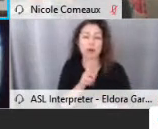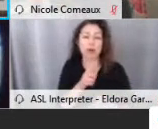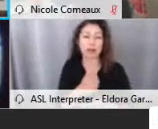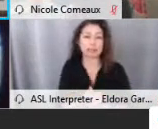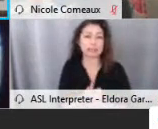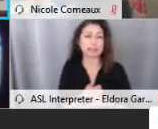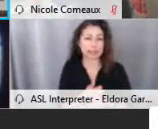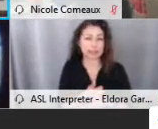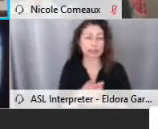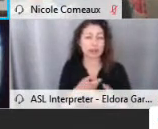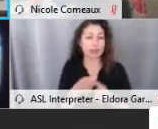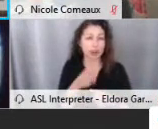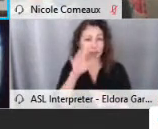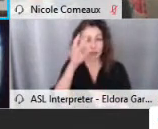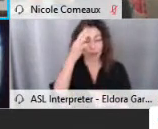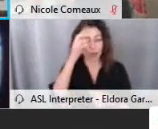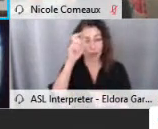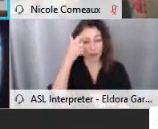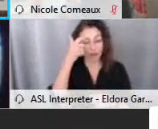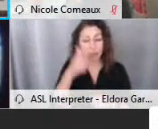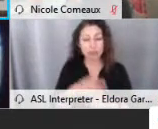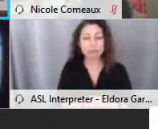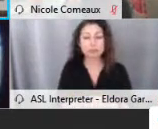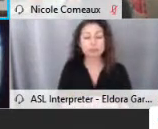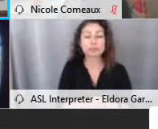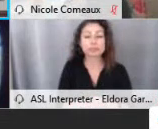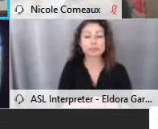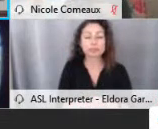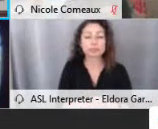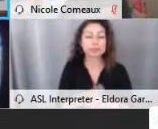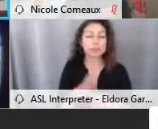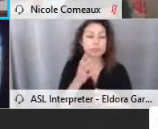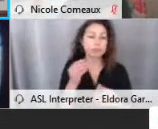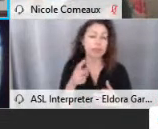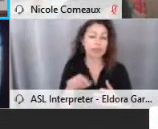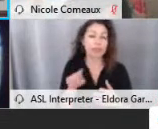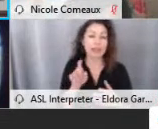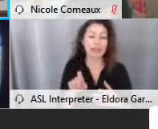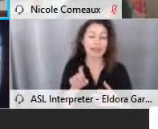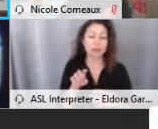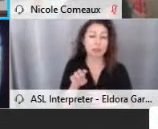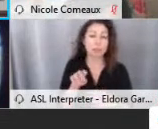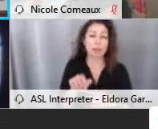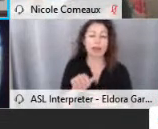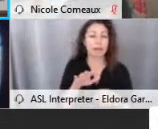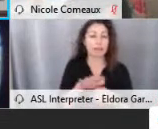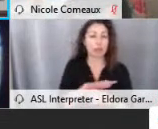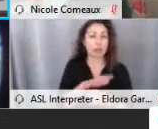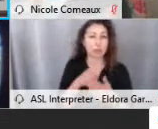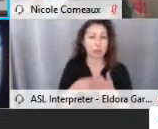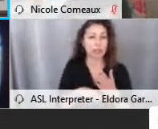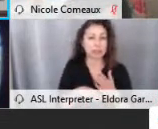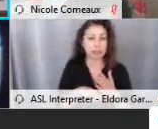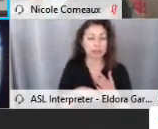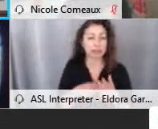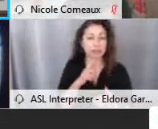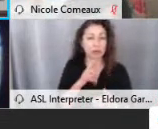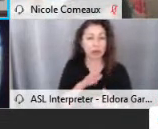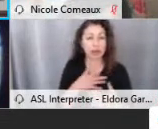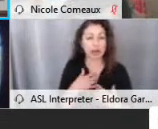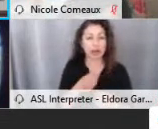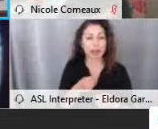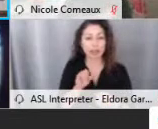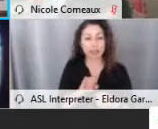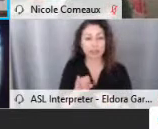assistance from the federal government and have to pay the full price for their health